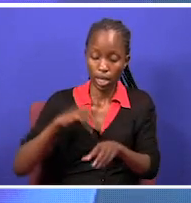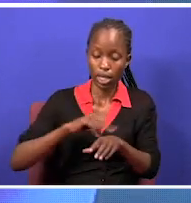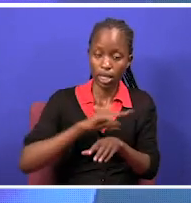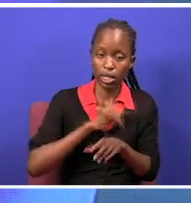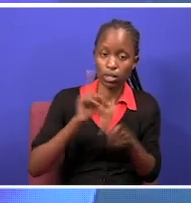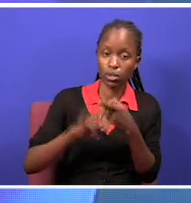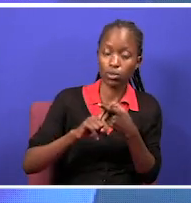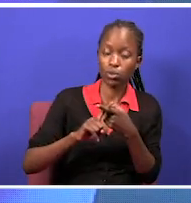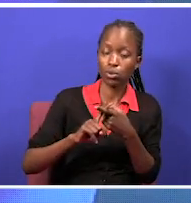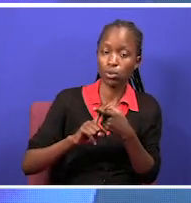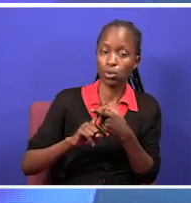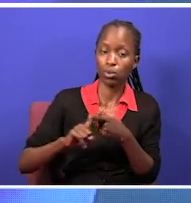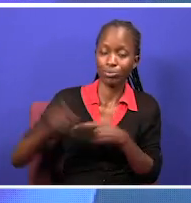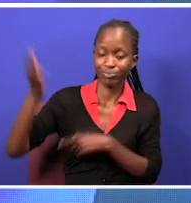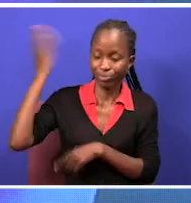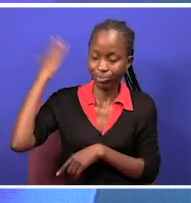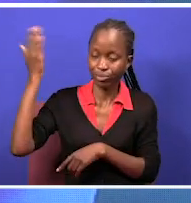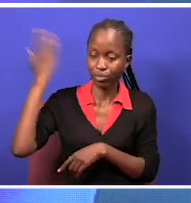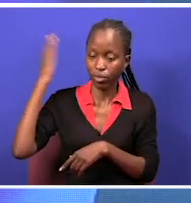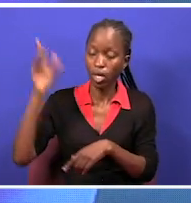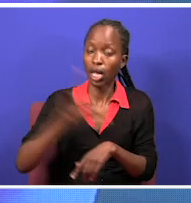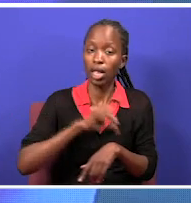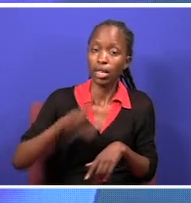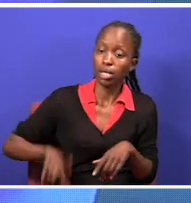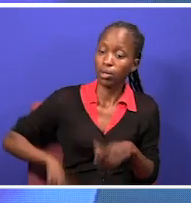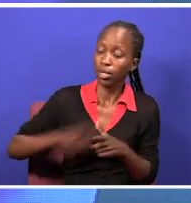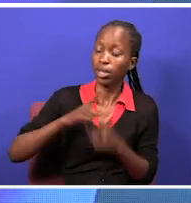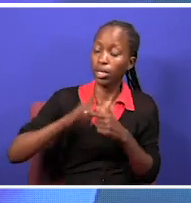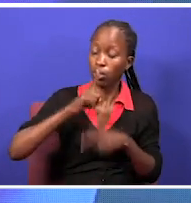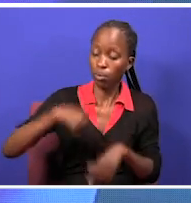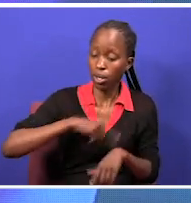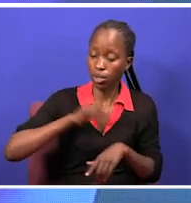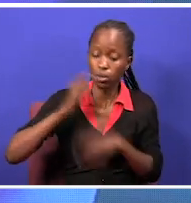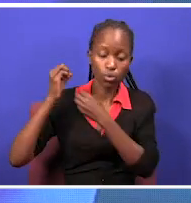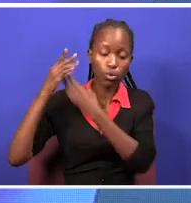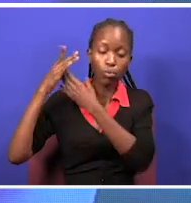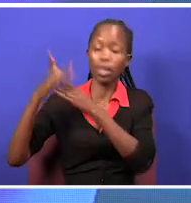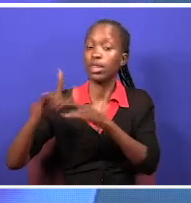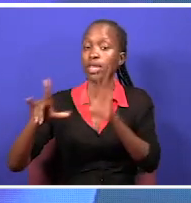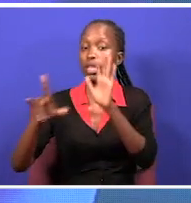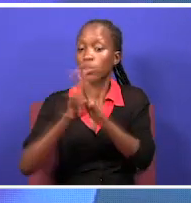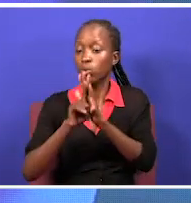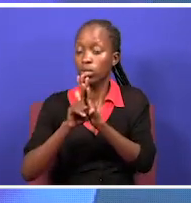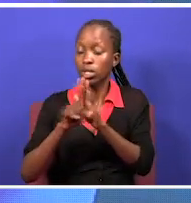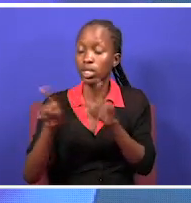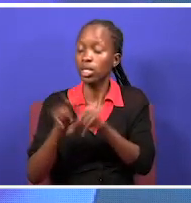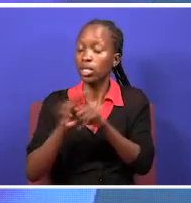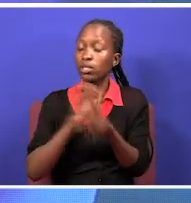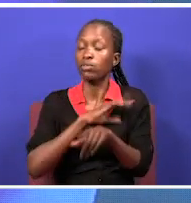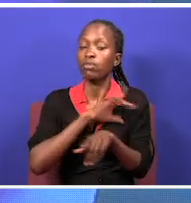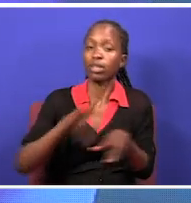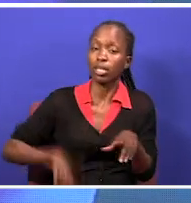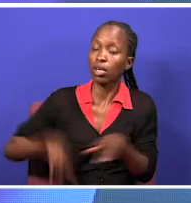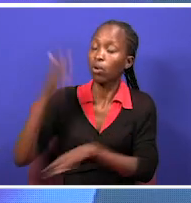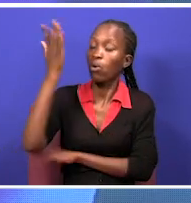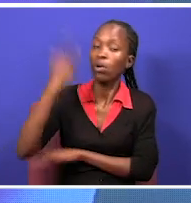our forefathers. The Lord then commanded us to obey these decrees and to fear the Lord our